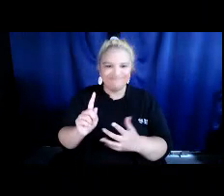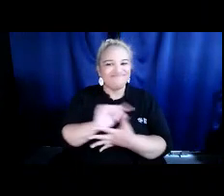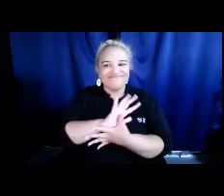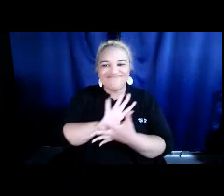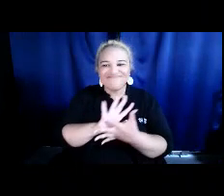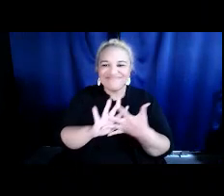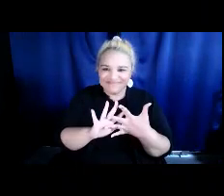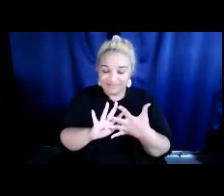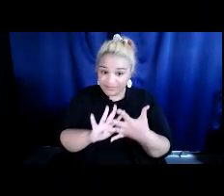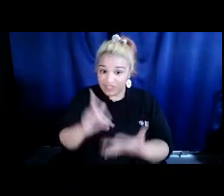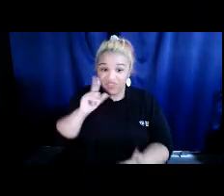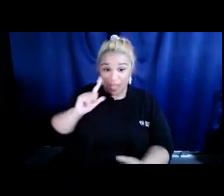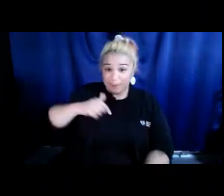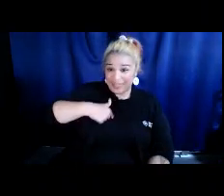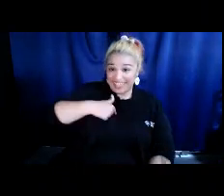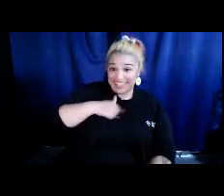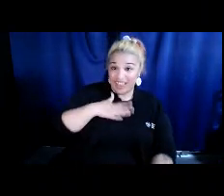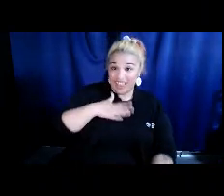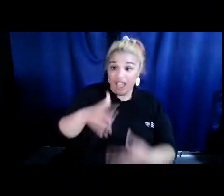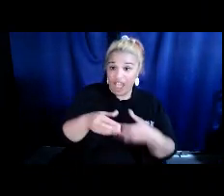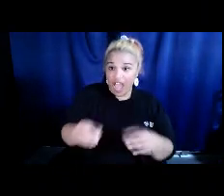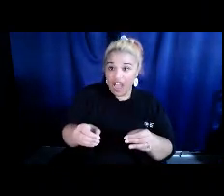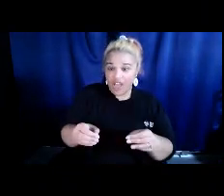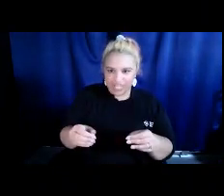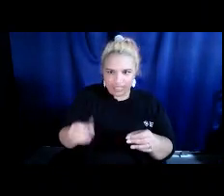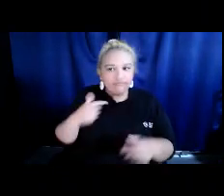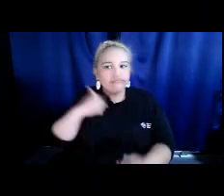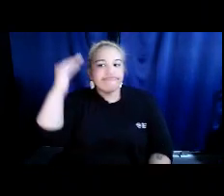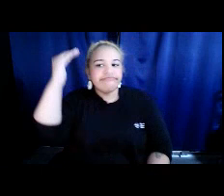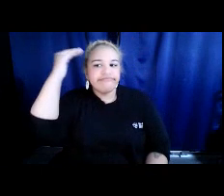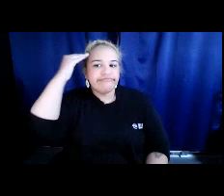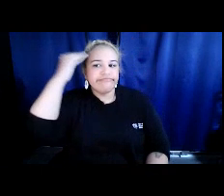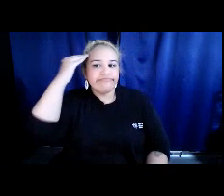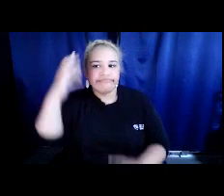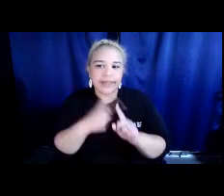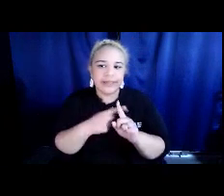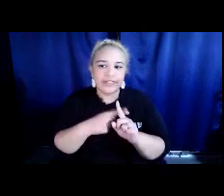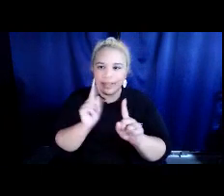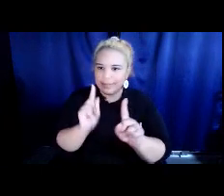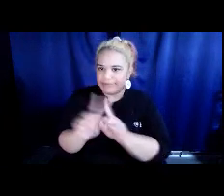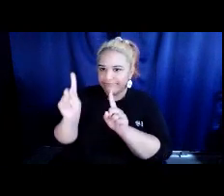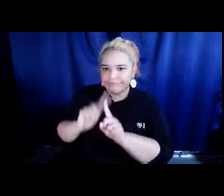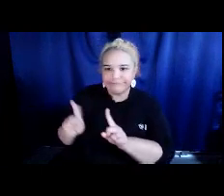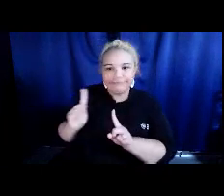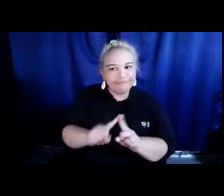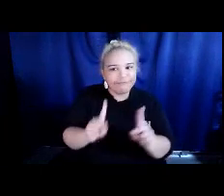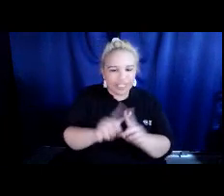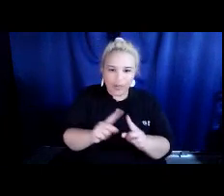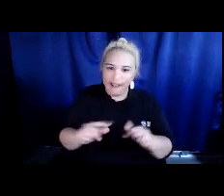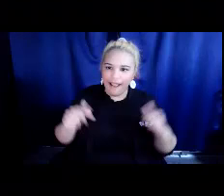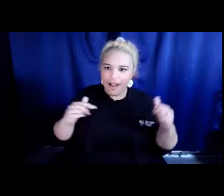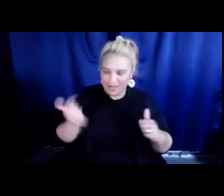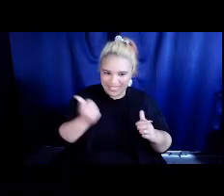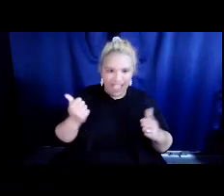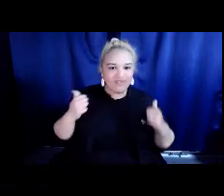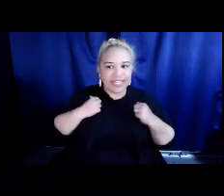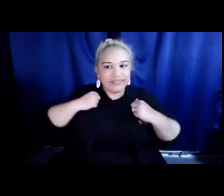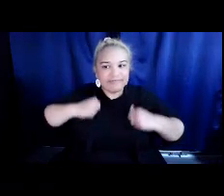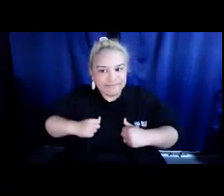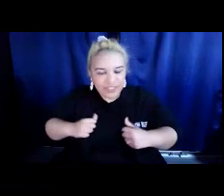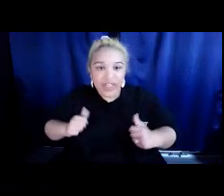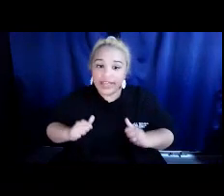our offices. Thanks, Tanya. I think I need an extra layer today in our office as well. We ask